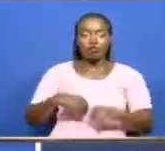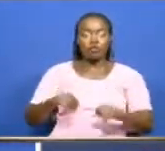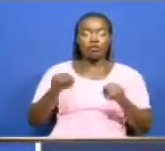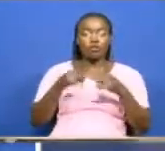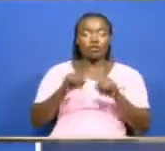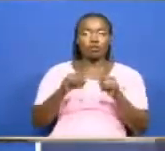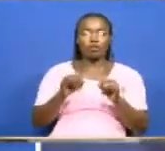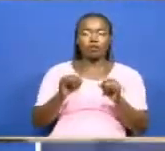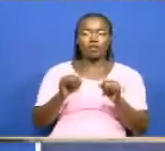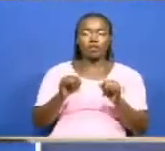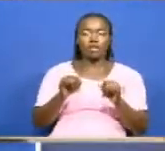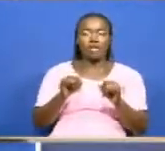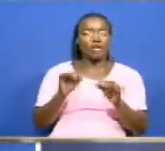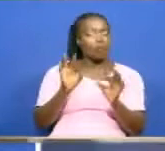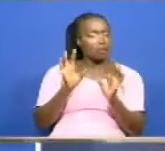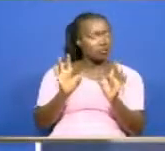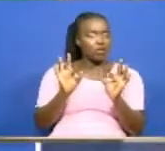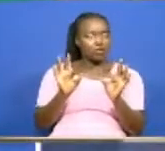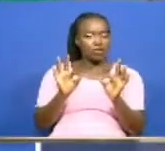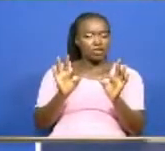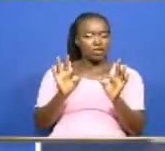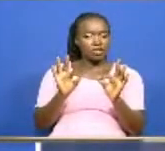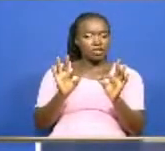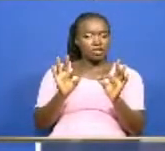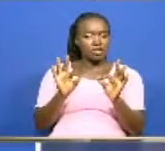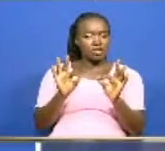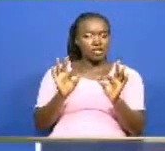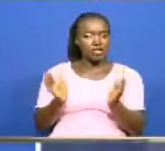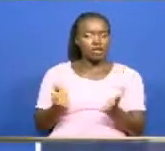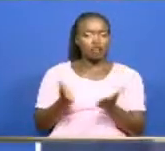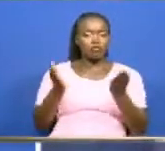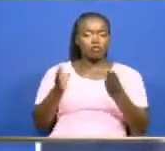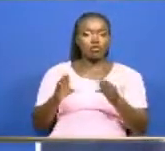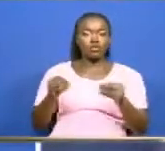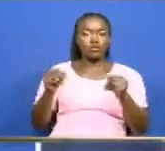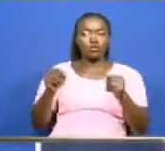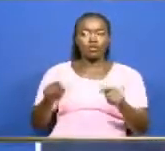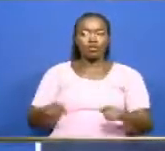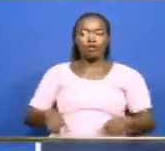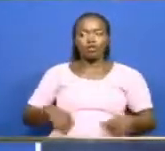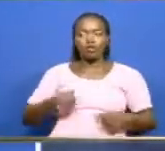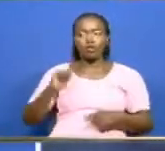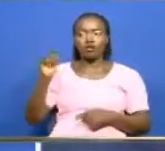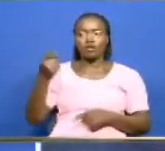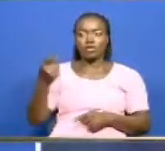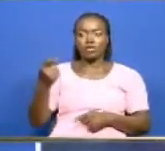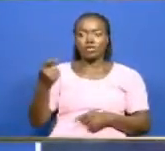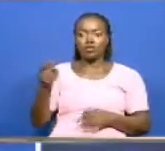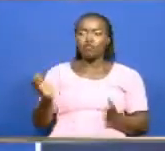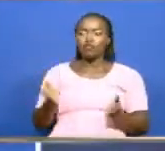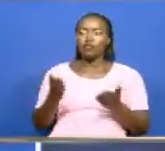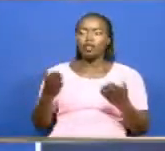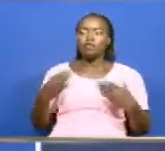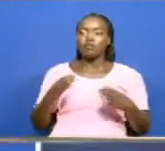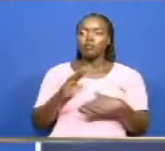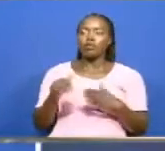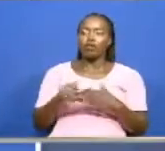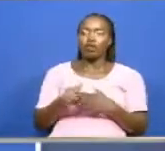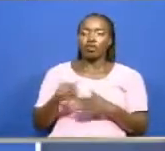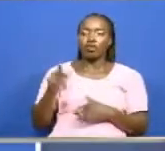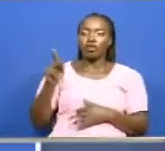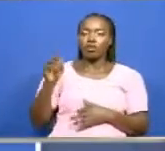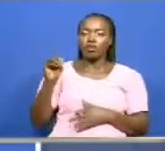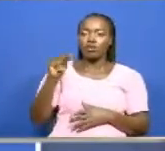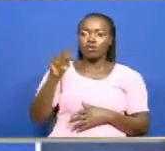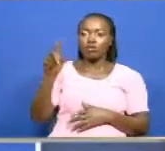this effectively, efficiently, and really improve the quality of lives of Kenyans. And so I would encourage everyone to go to Konza.